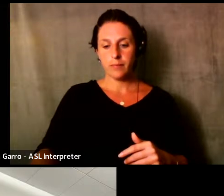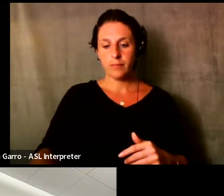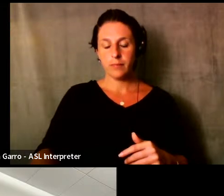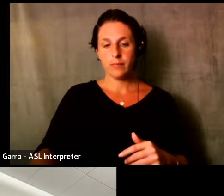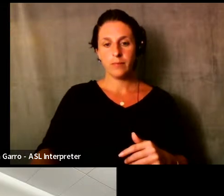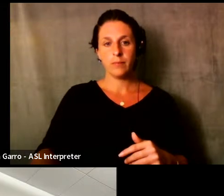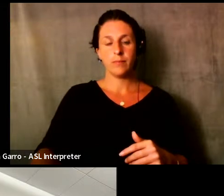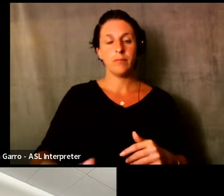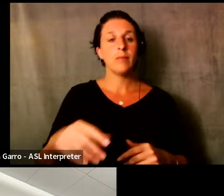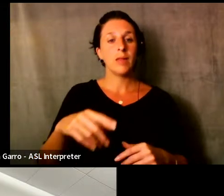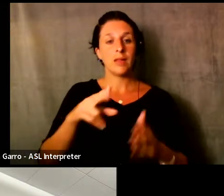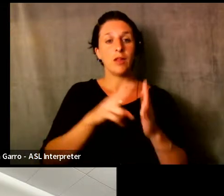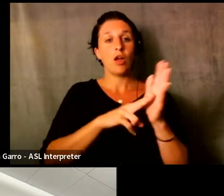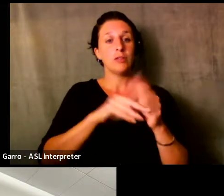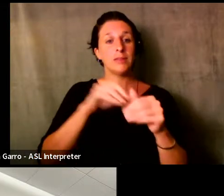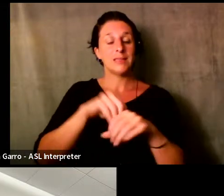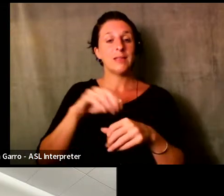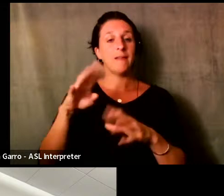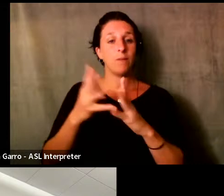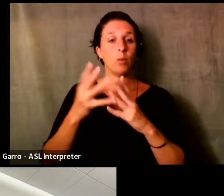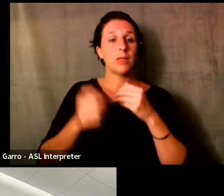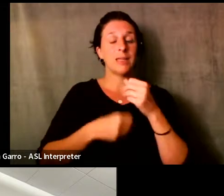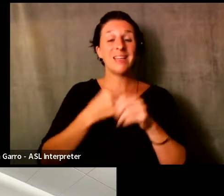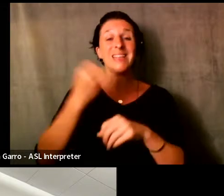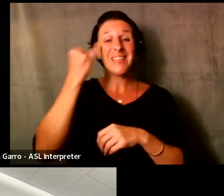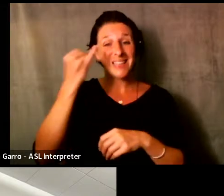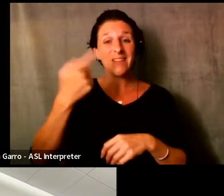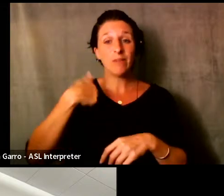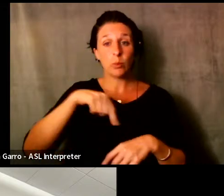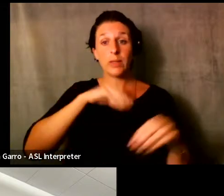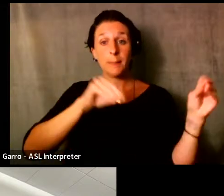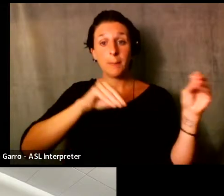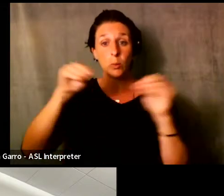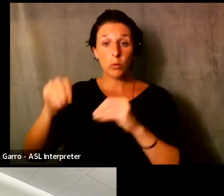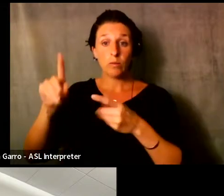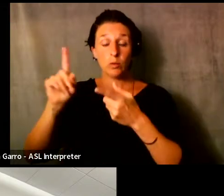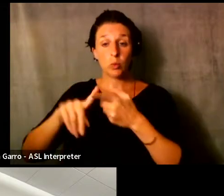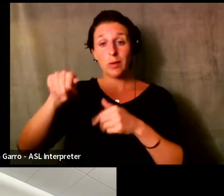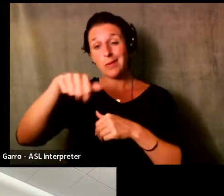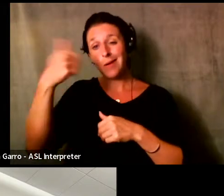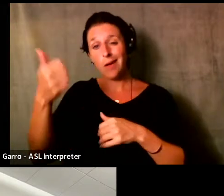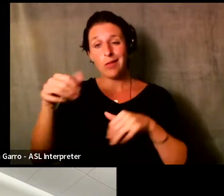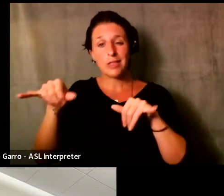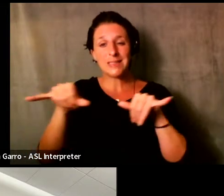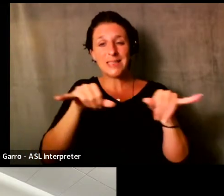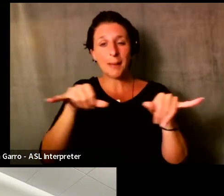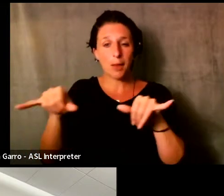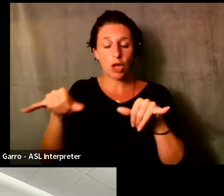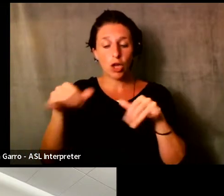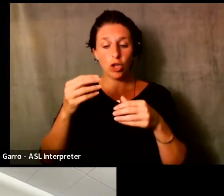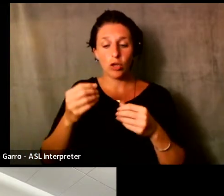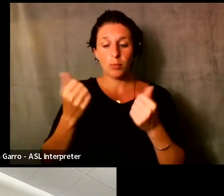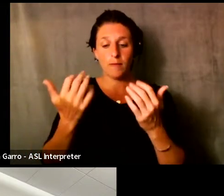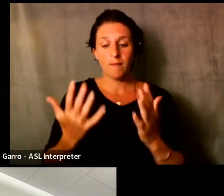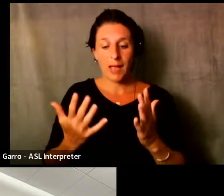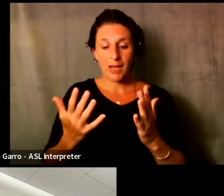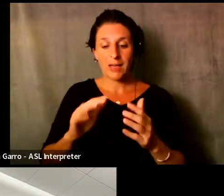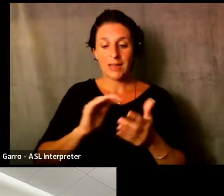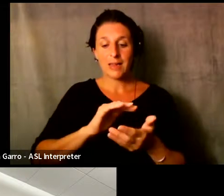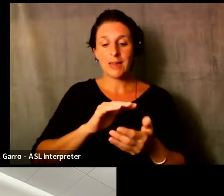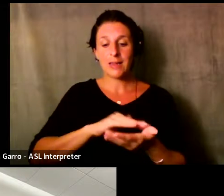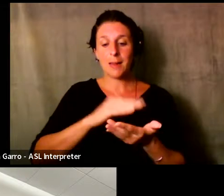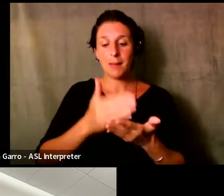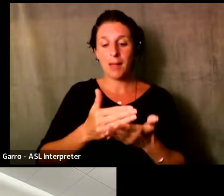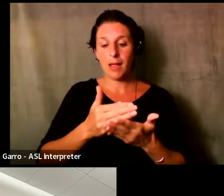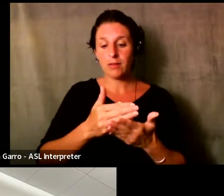the 4th year is if we did move to another similar provider, the amount of time